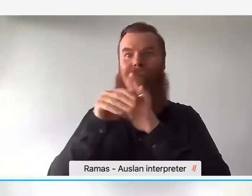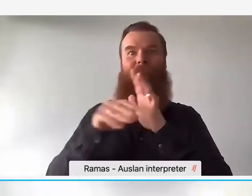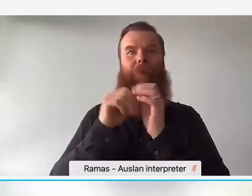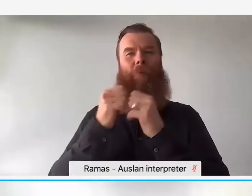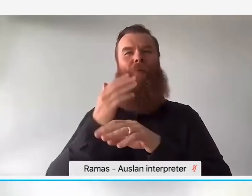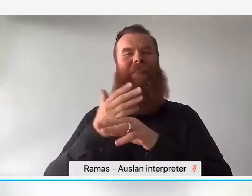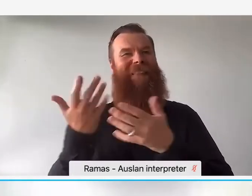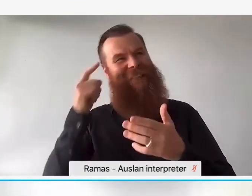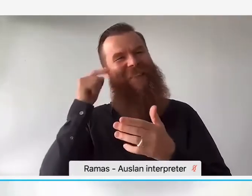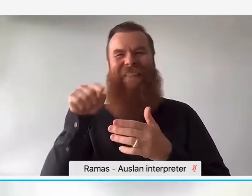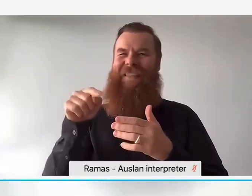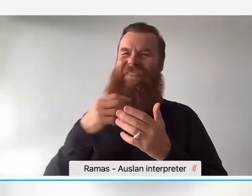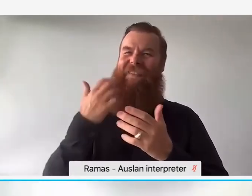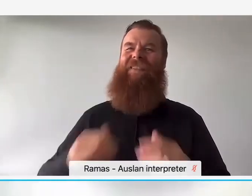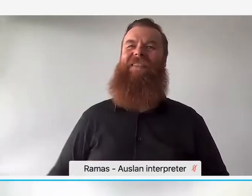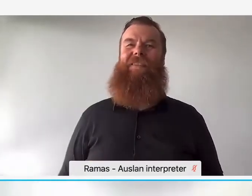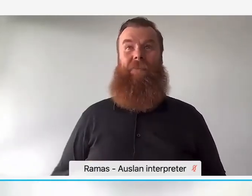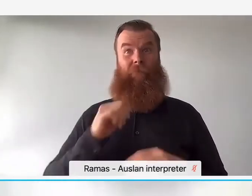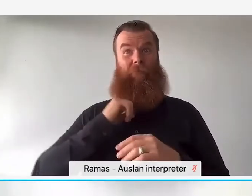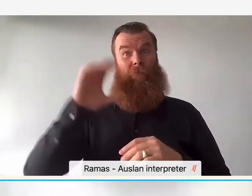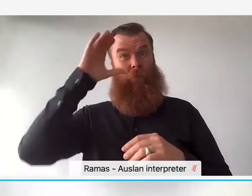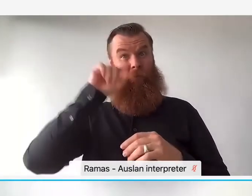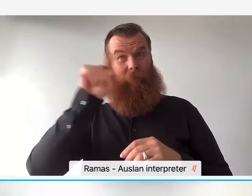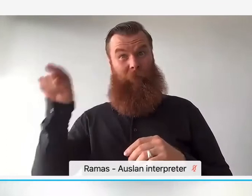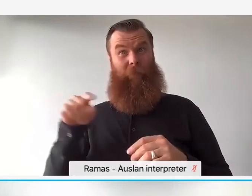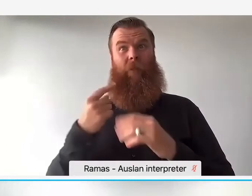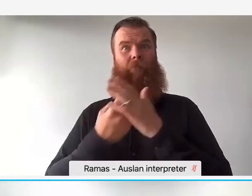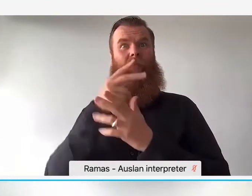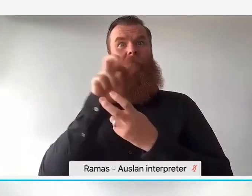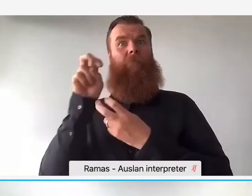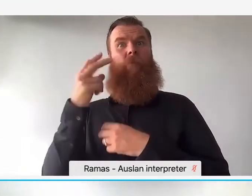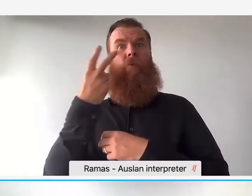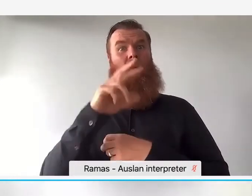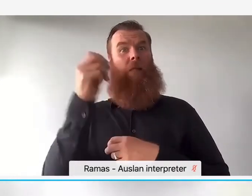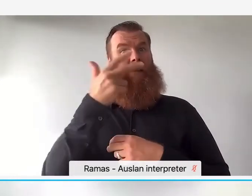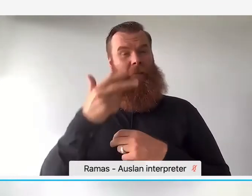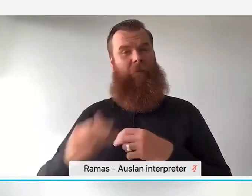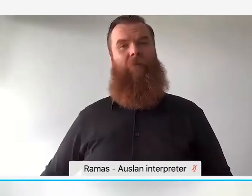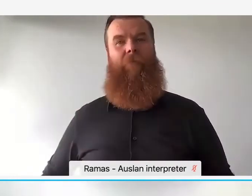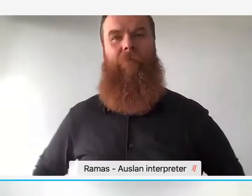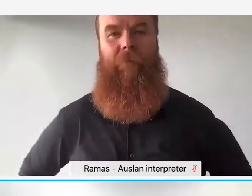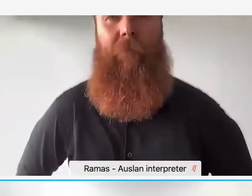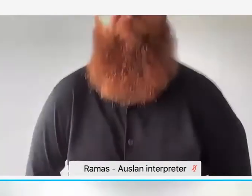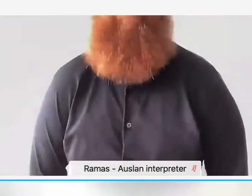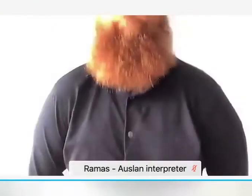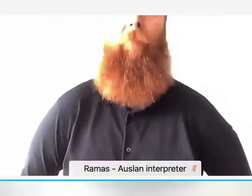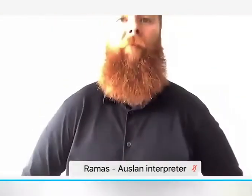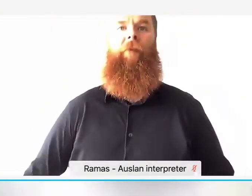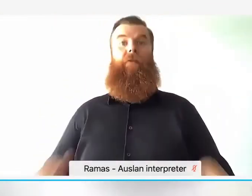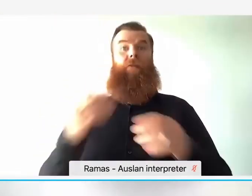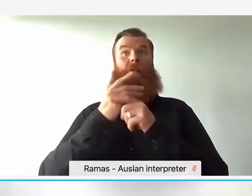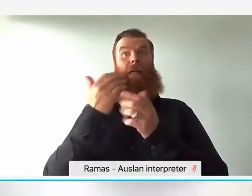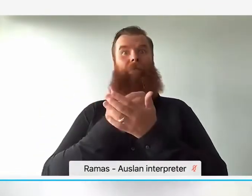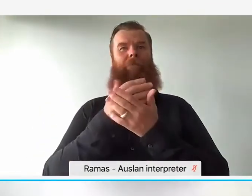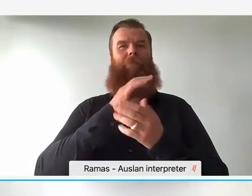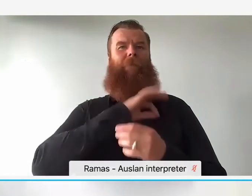In-country recruitment, which was the 2018 model, potentially gives more of a beneficial outcome